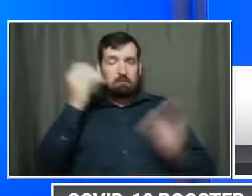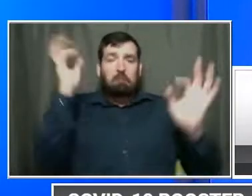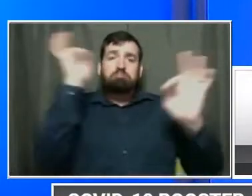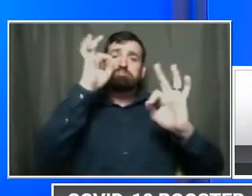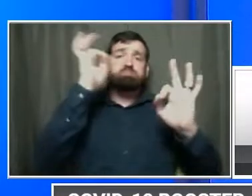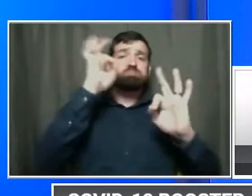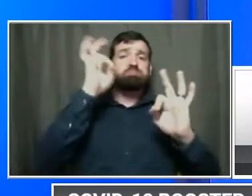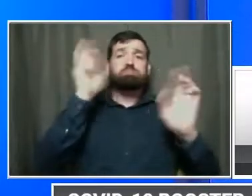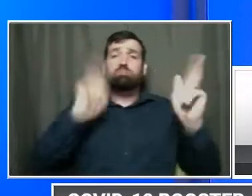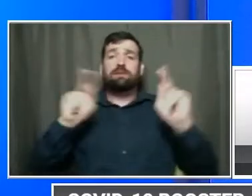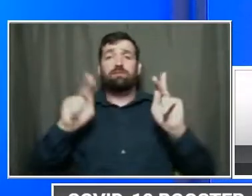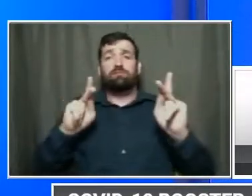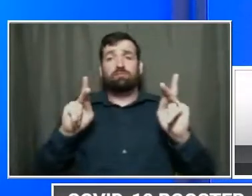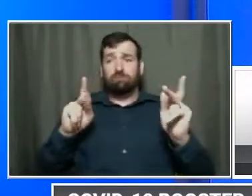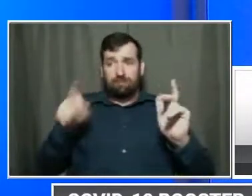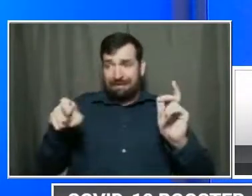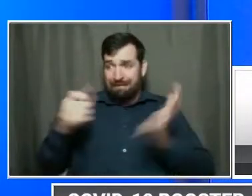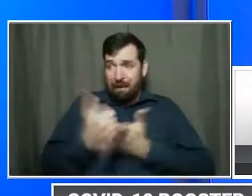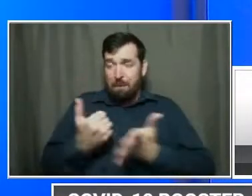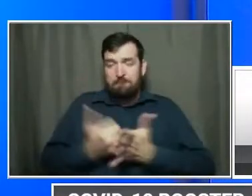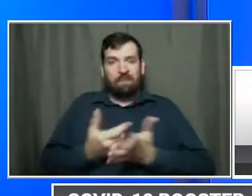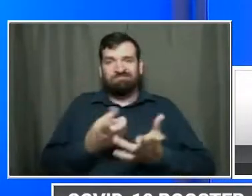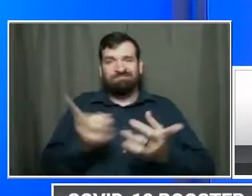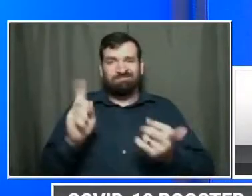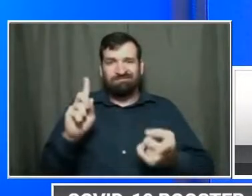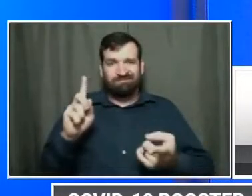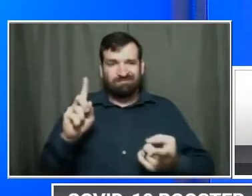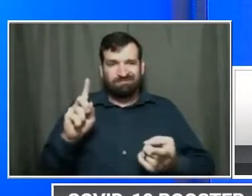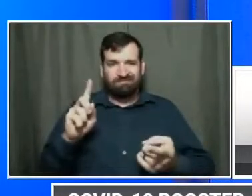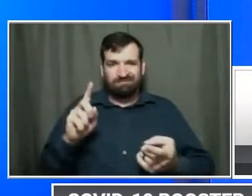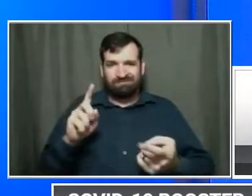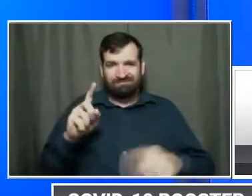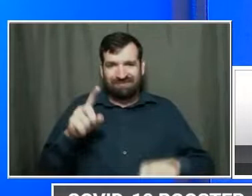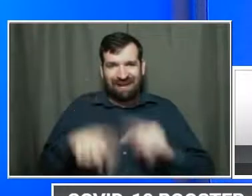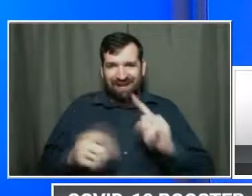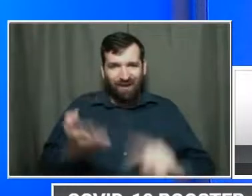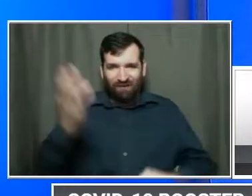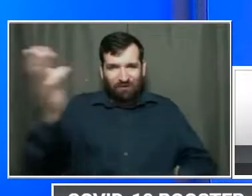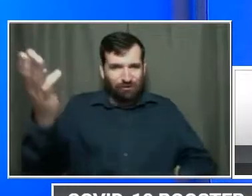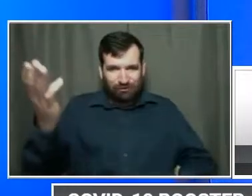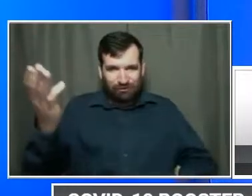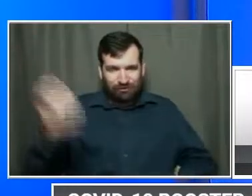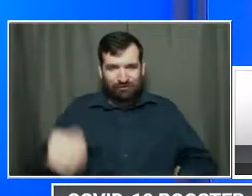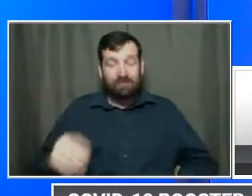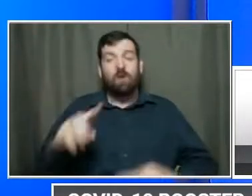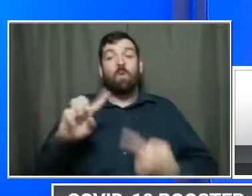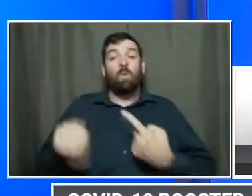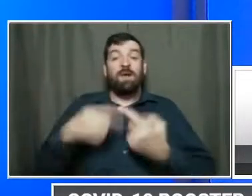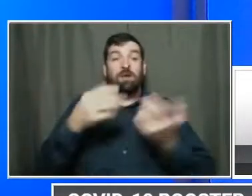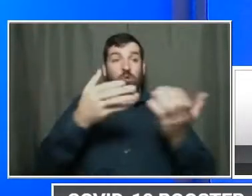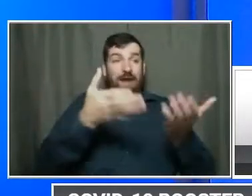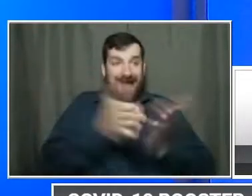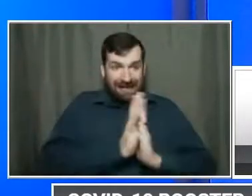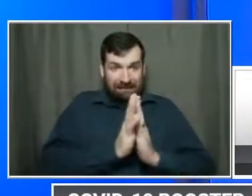help, it's hard for them just to, offer help. But when you do ask, it's a surprise how many people